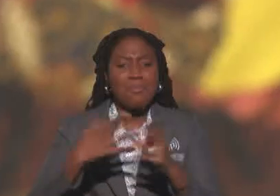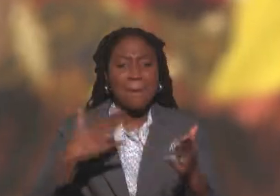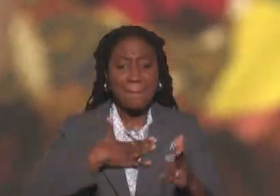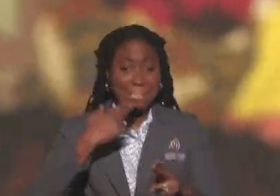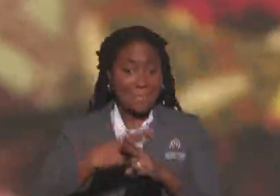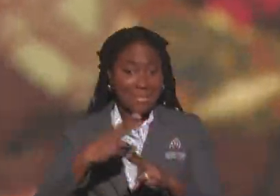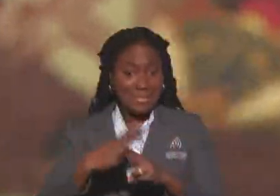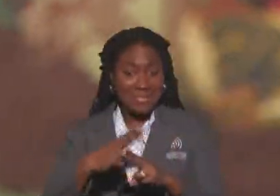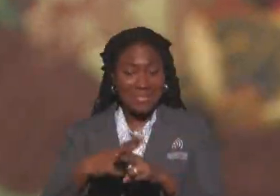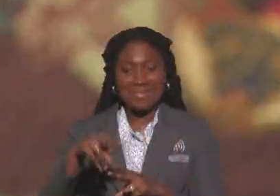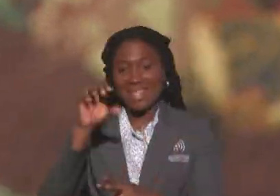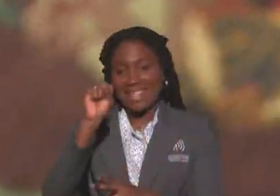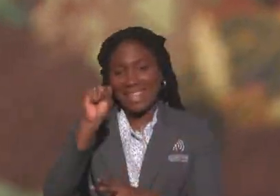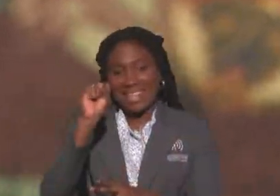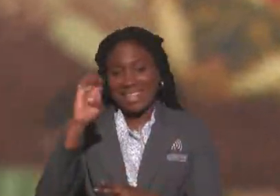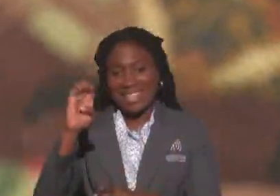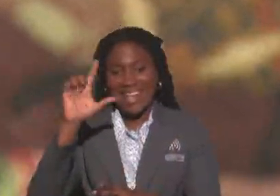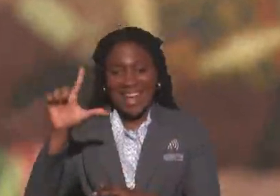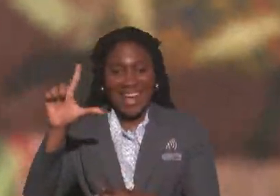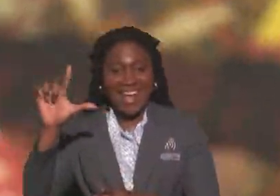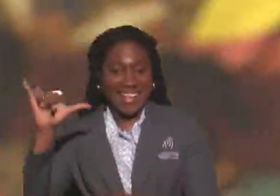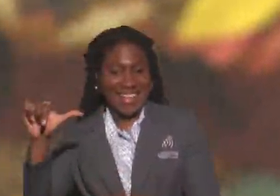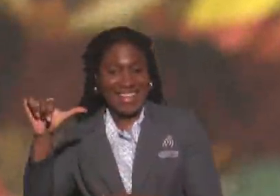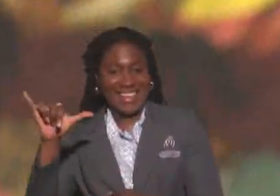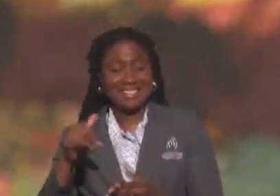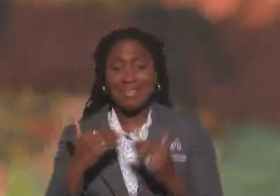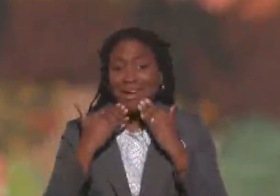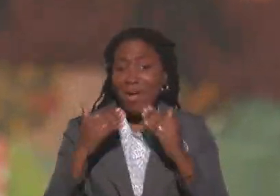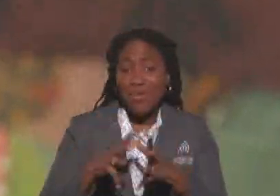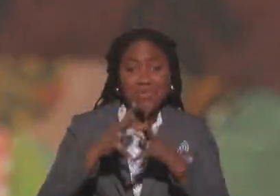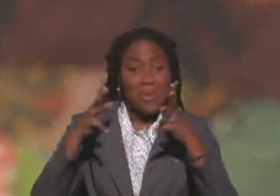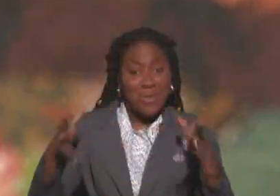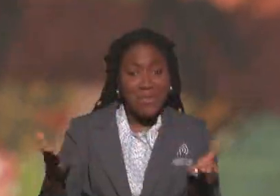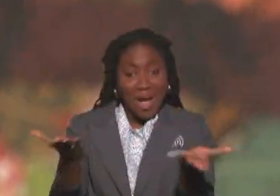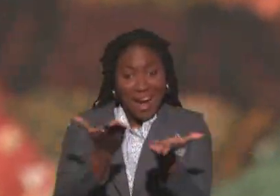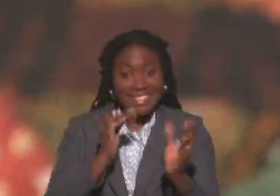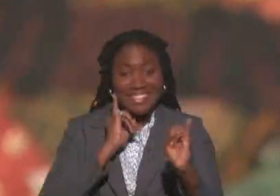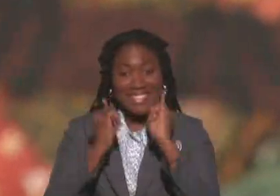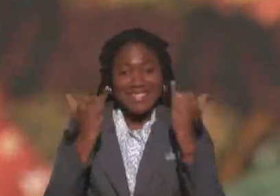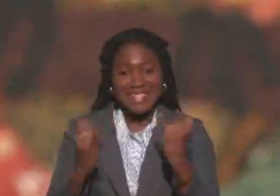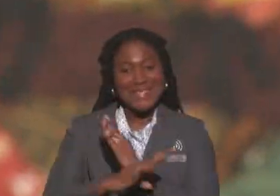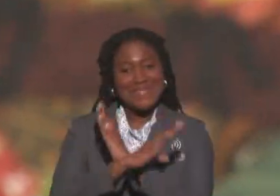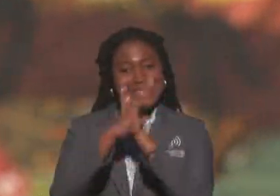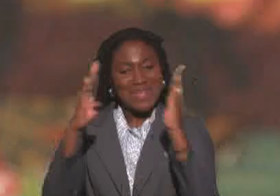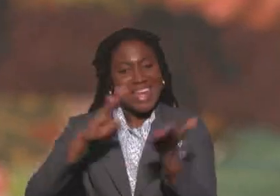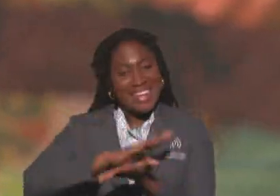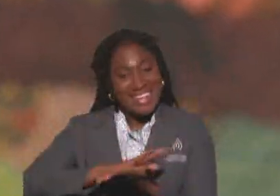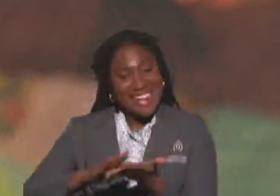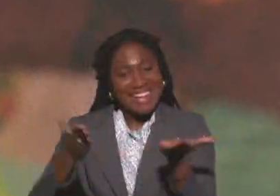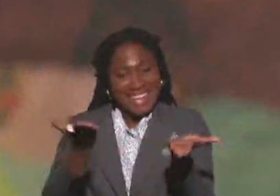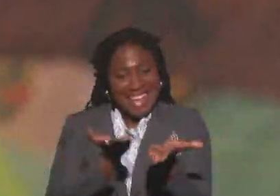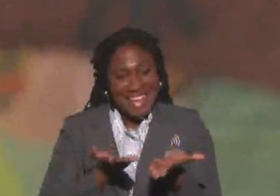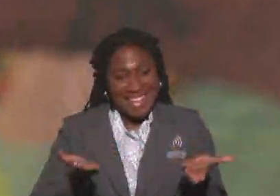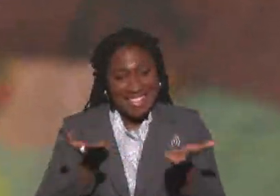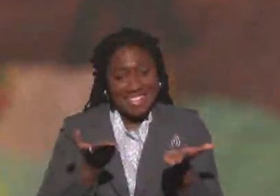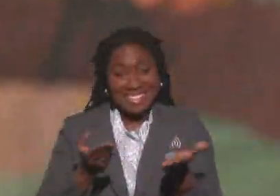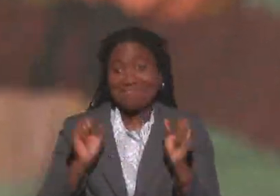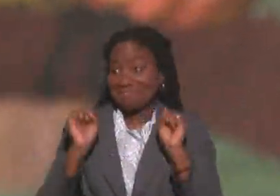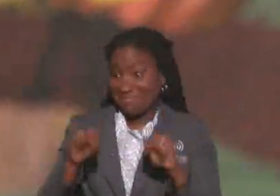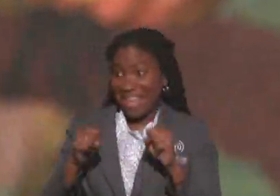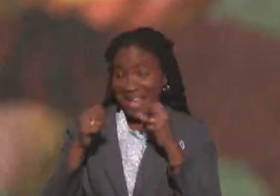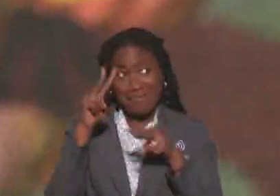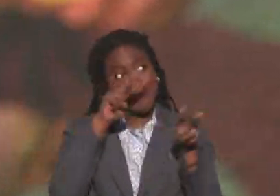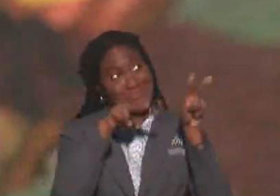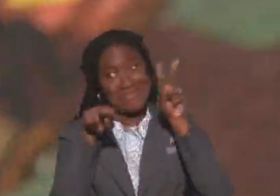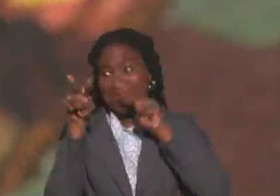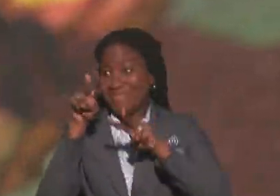My name is Zelly. Okay, Zelly. Thank you so much for coming on the show this morning. It's nice here. It is nice, isn't